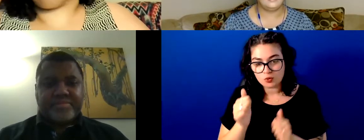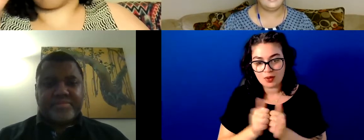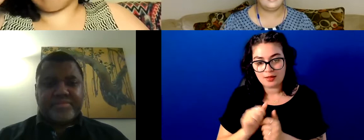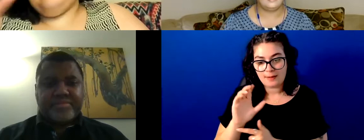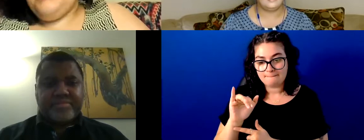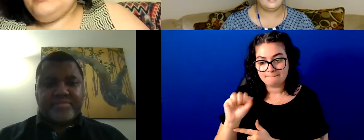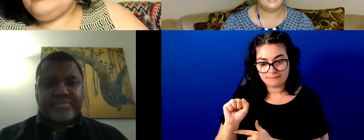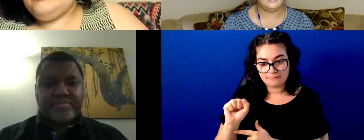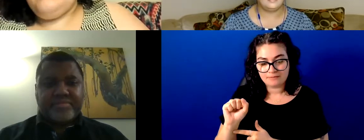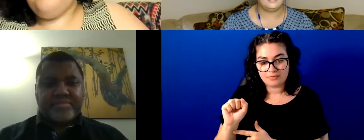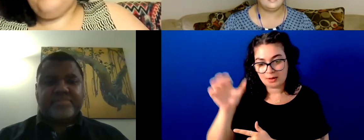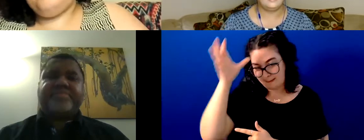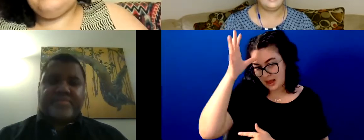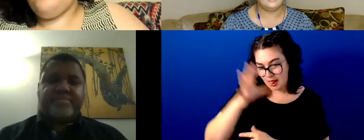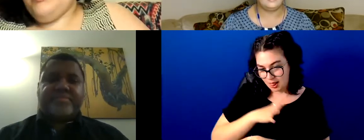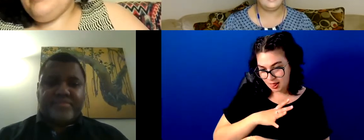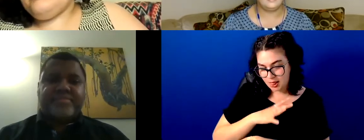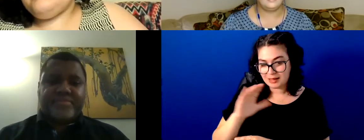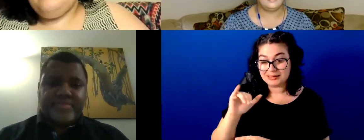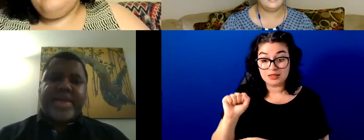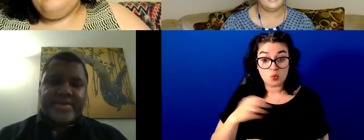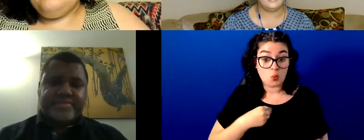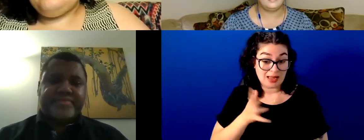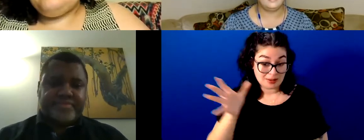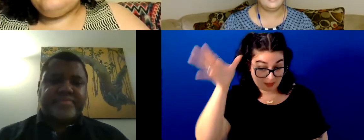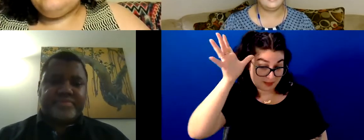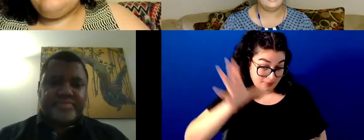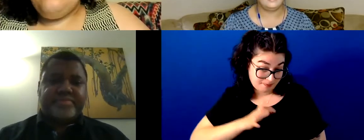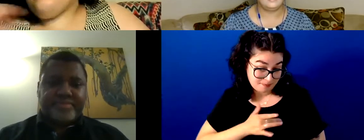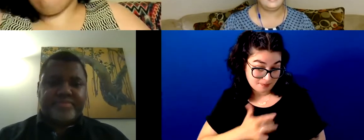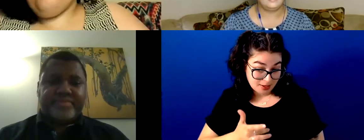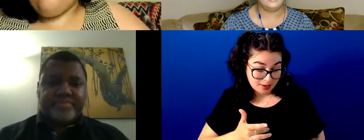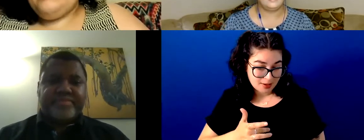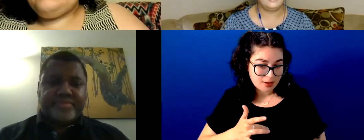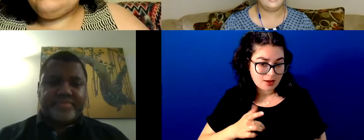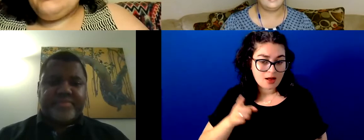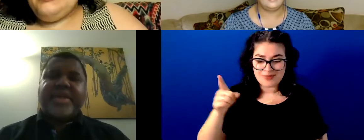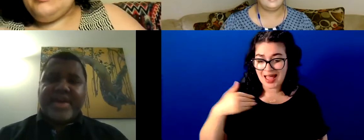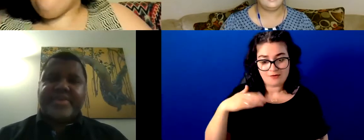predominantly like with like cis males and predominantly cis white males, is they got their